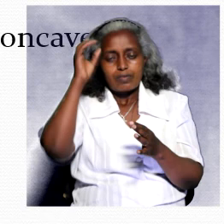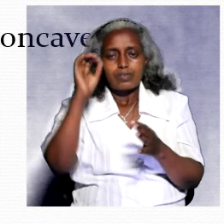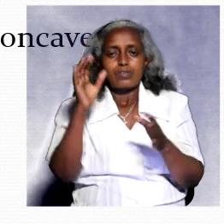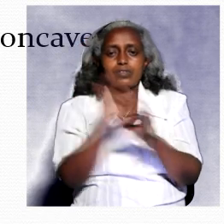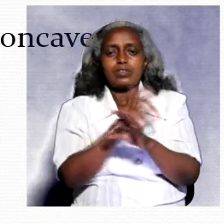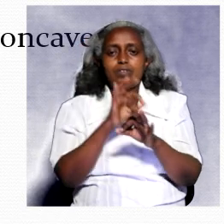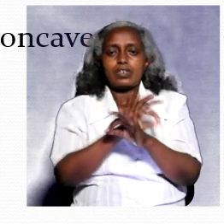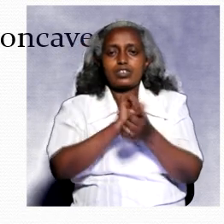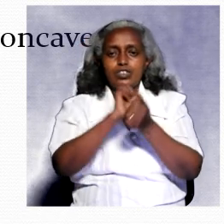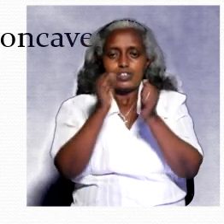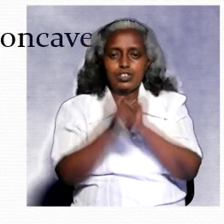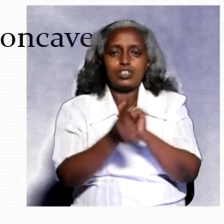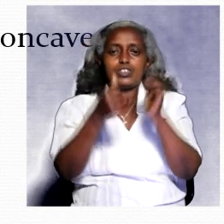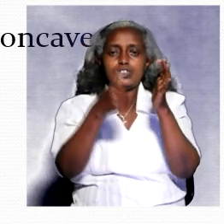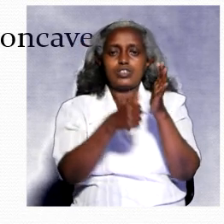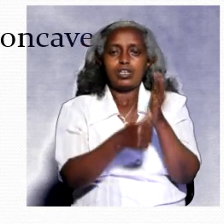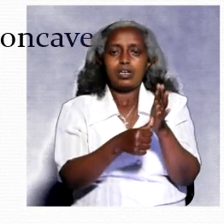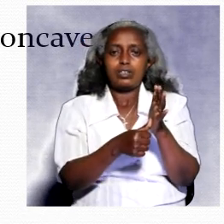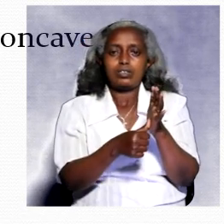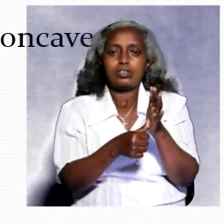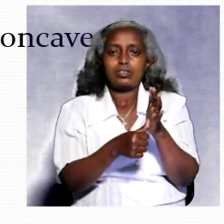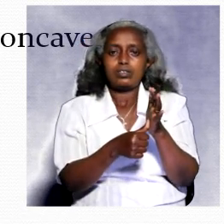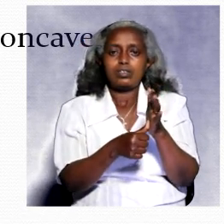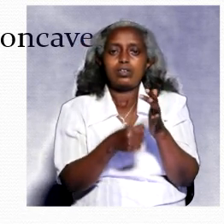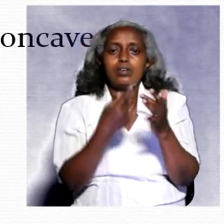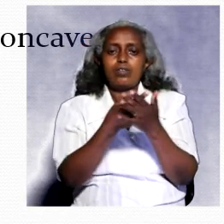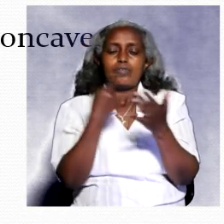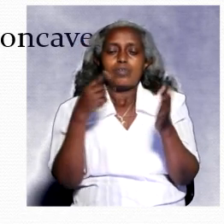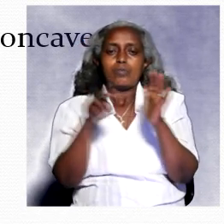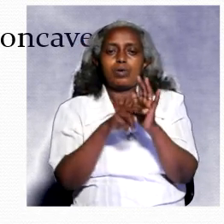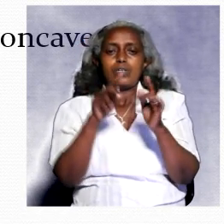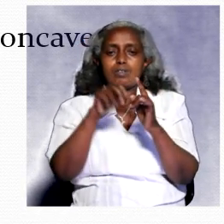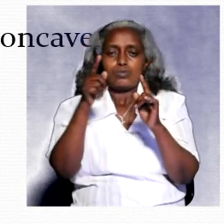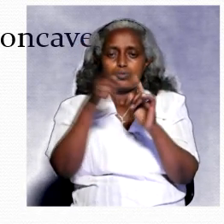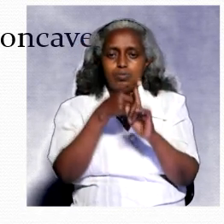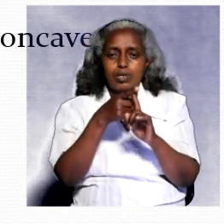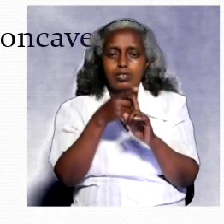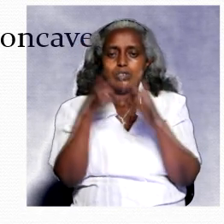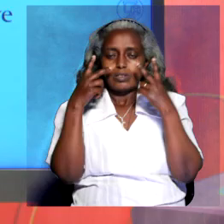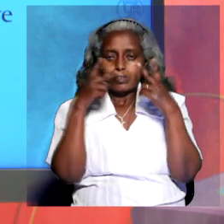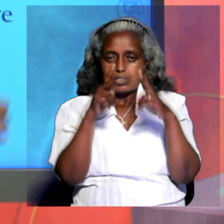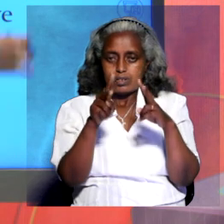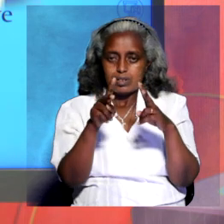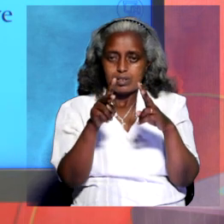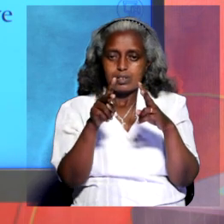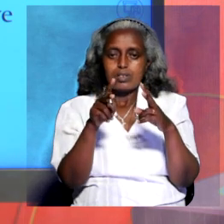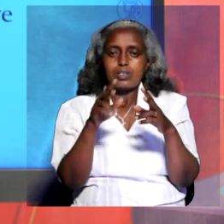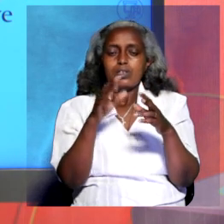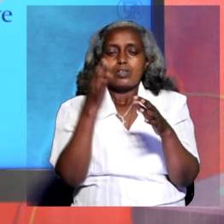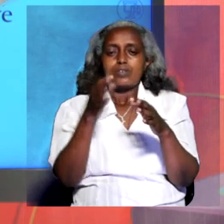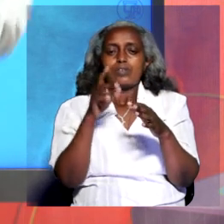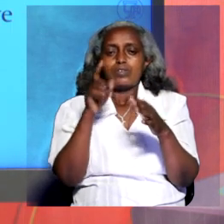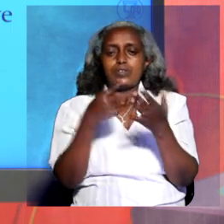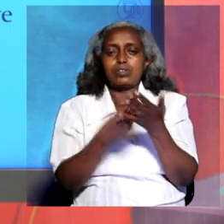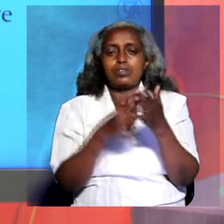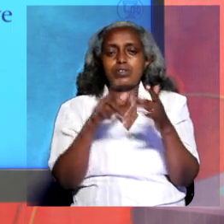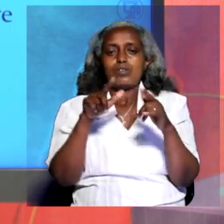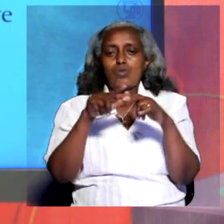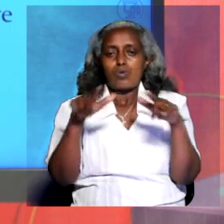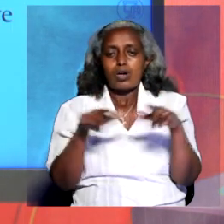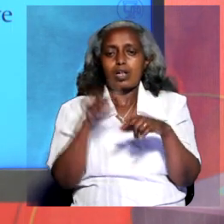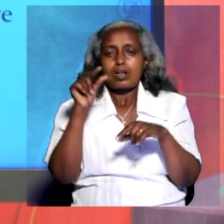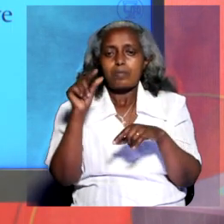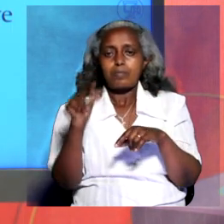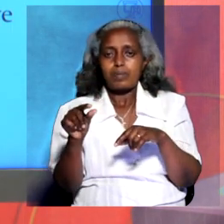function changes its sign from minus to plus at c, then f of c is this local minimum. It